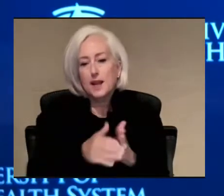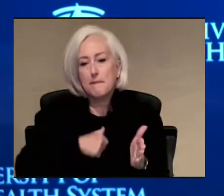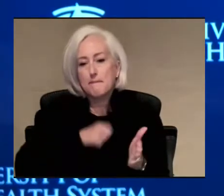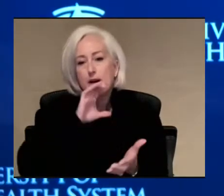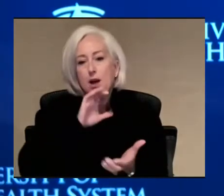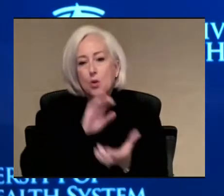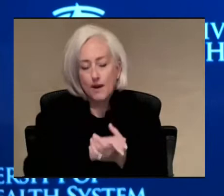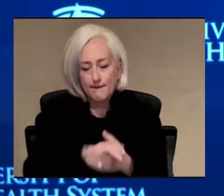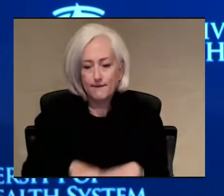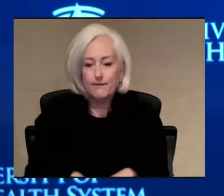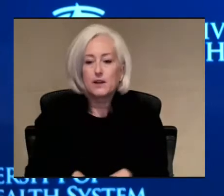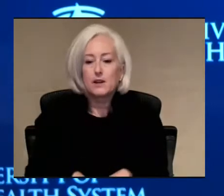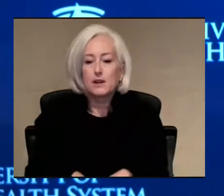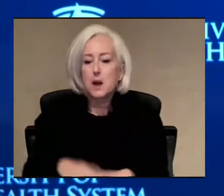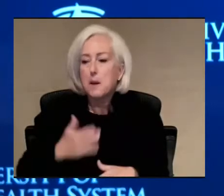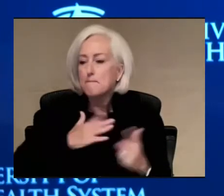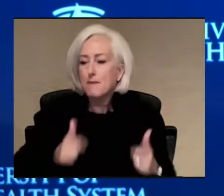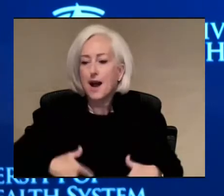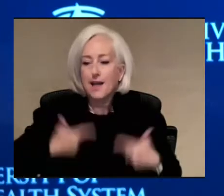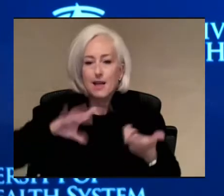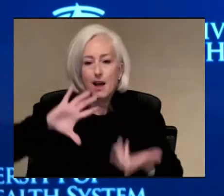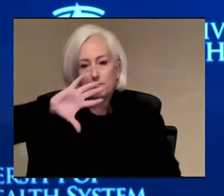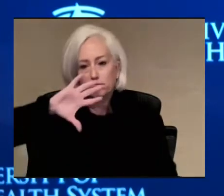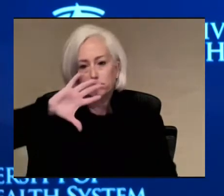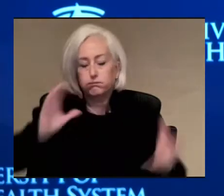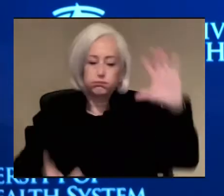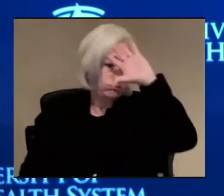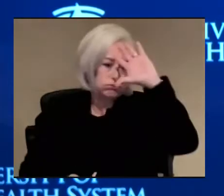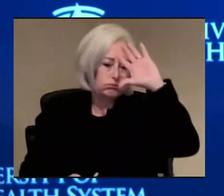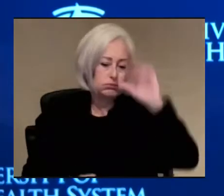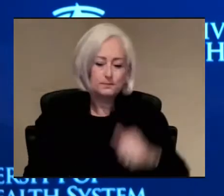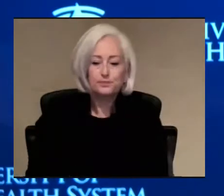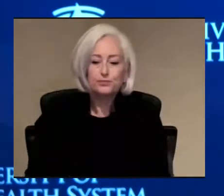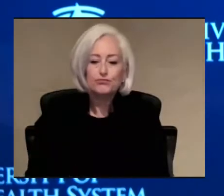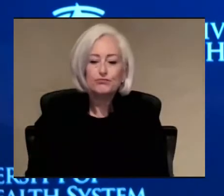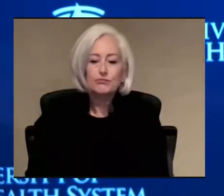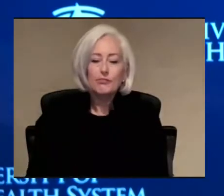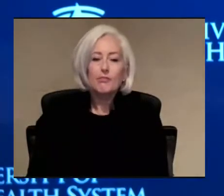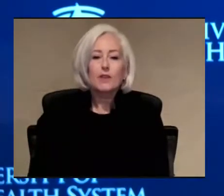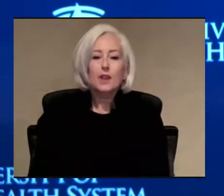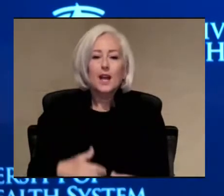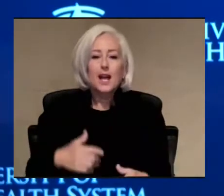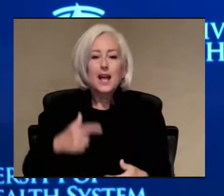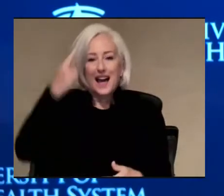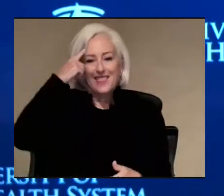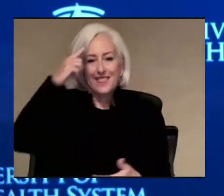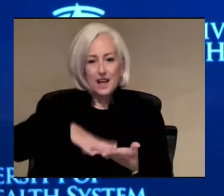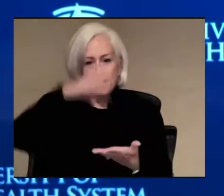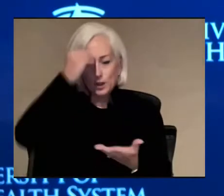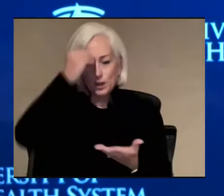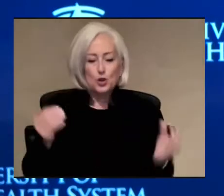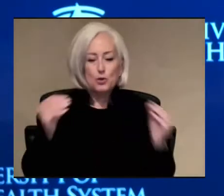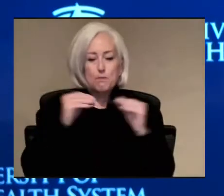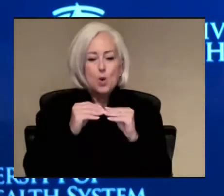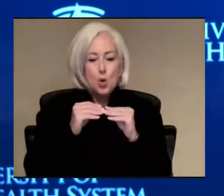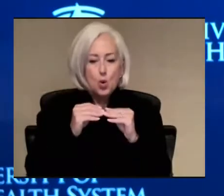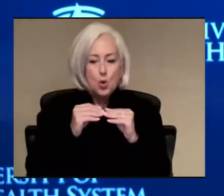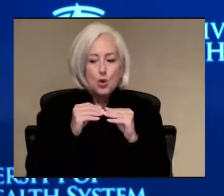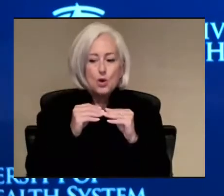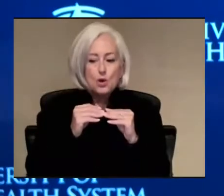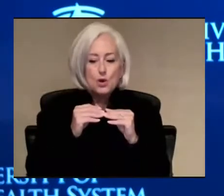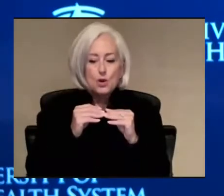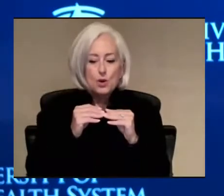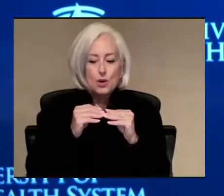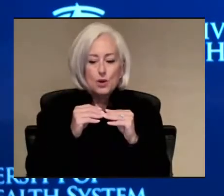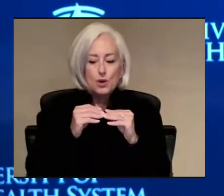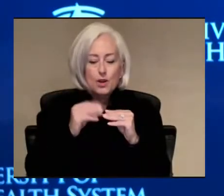and I think what I've learned more than anything is that one of the greatest